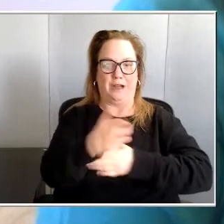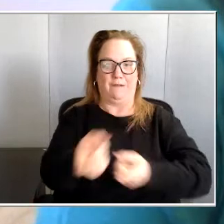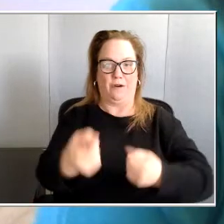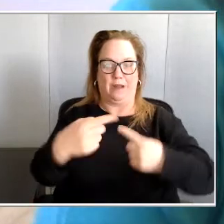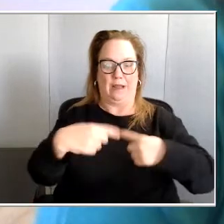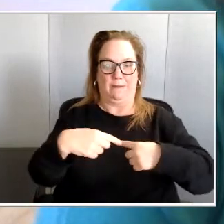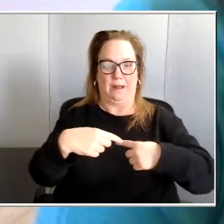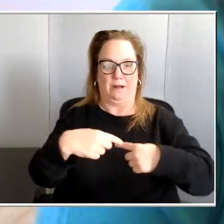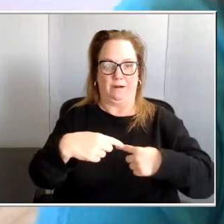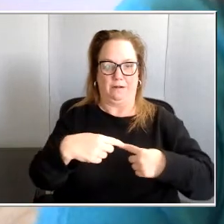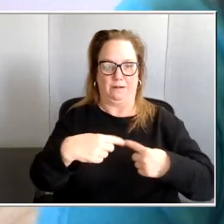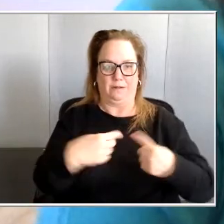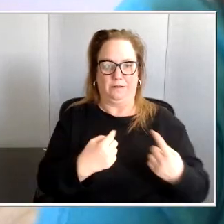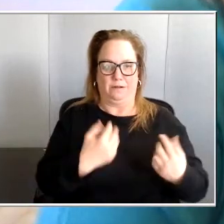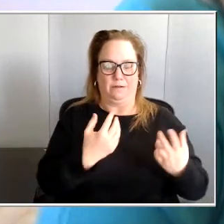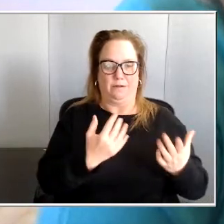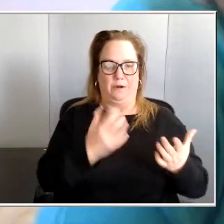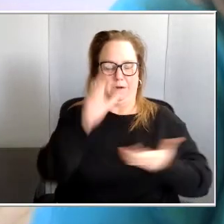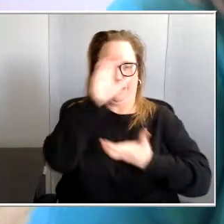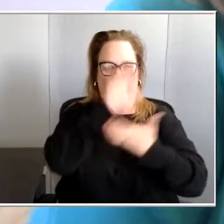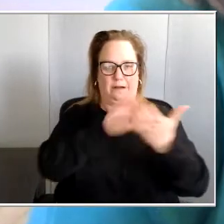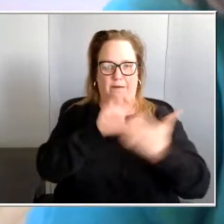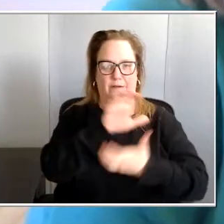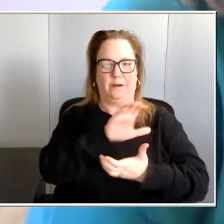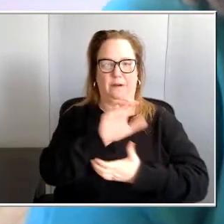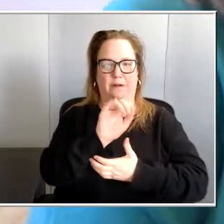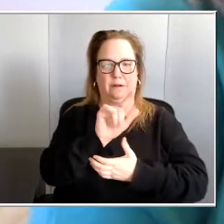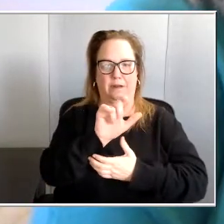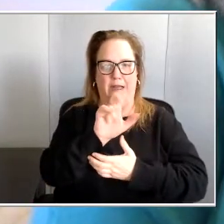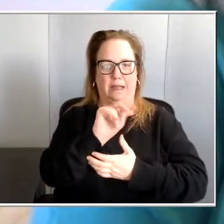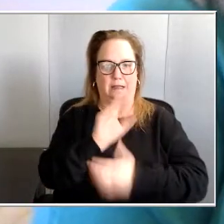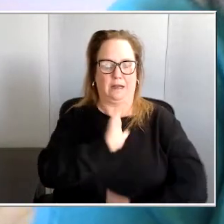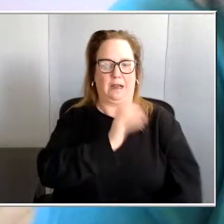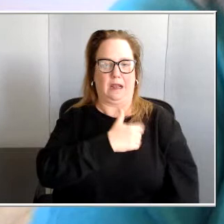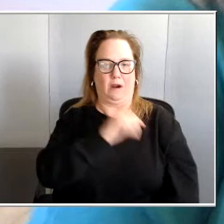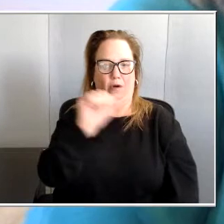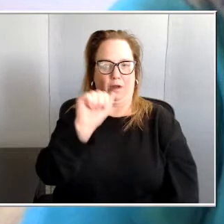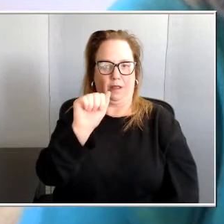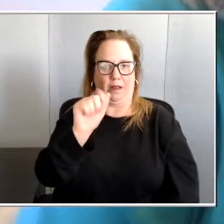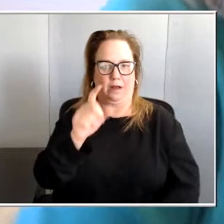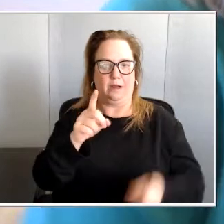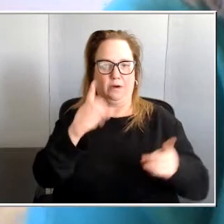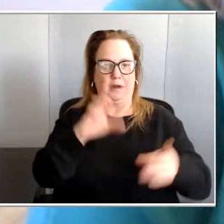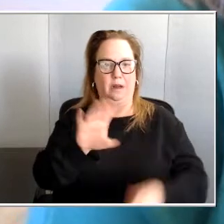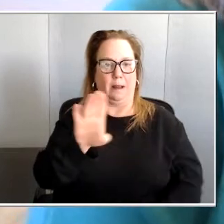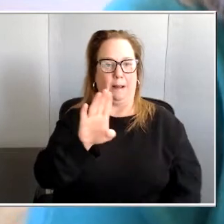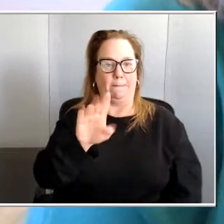and so we were confused. But Caitlin, who is our athletic trainer at Blue Valley High,